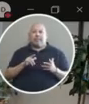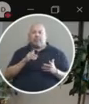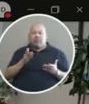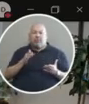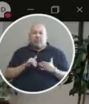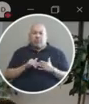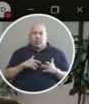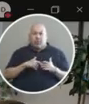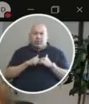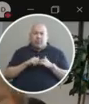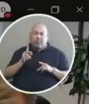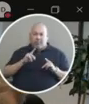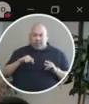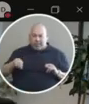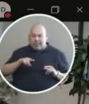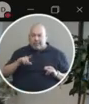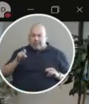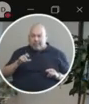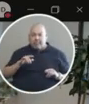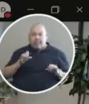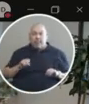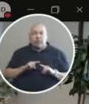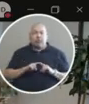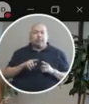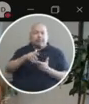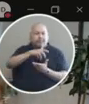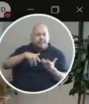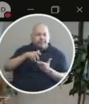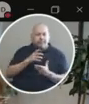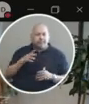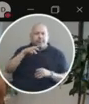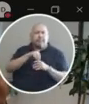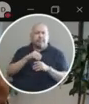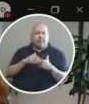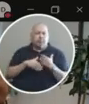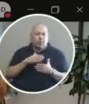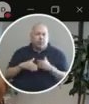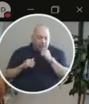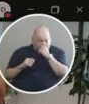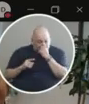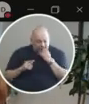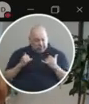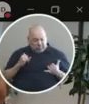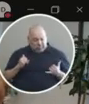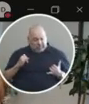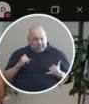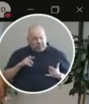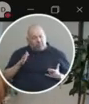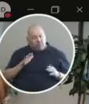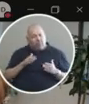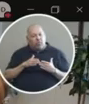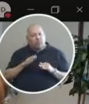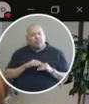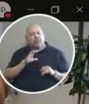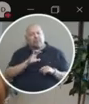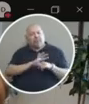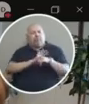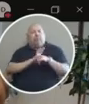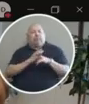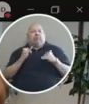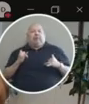our constituents because they need to be able to engage and participate in the process. And right now, they're focused on